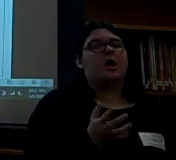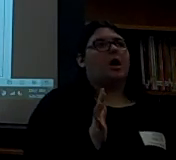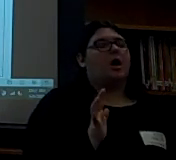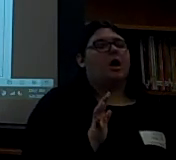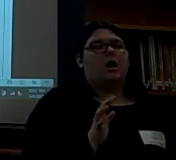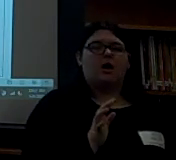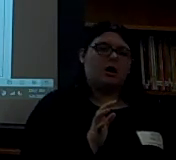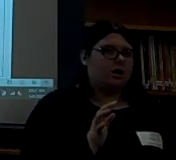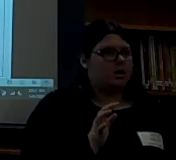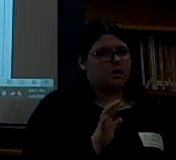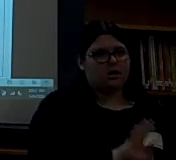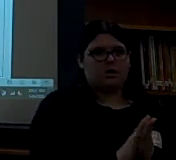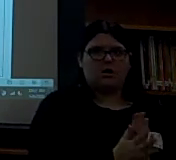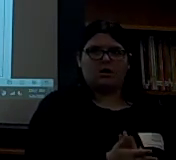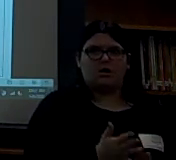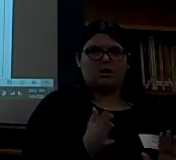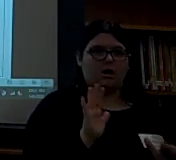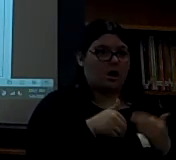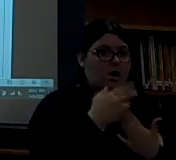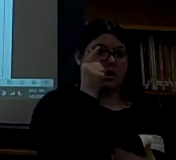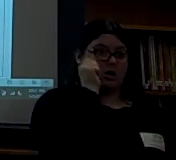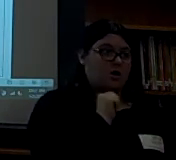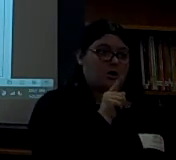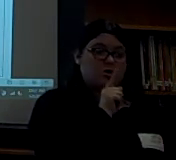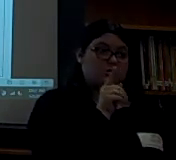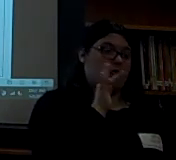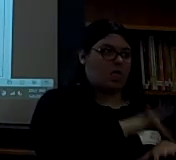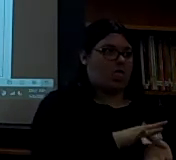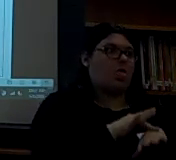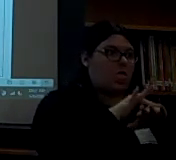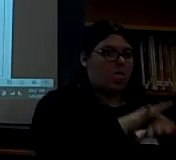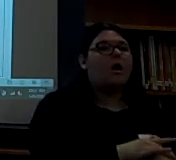it has become like all teenagers' obsession. I haven't heard about it. And the problem is when you're